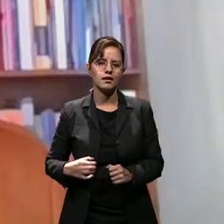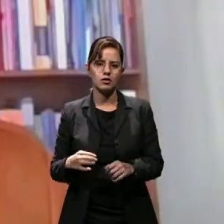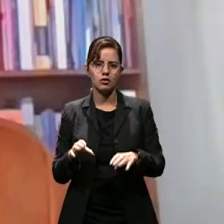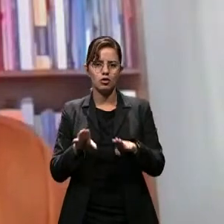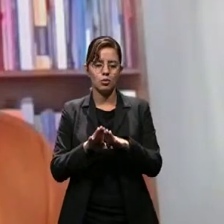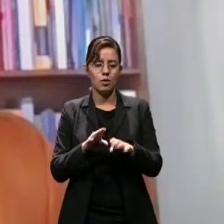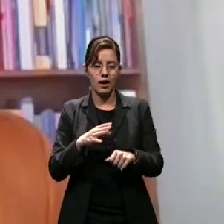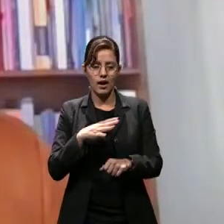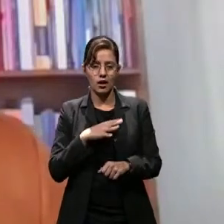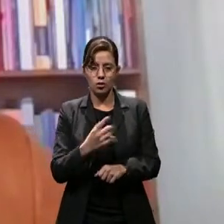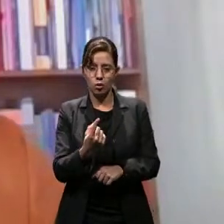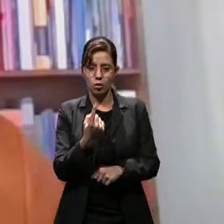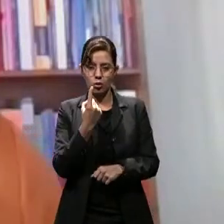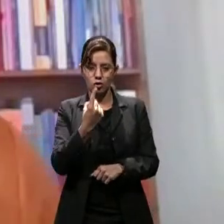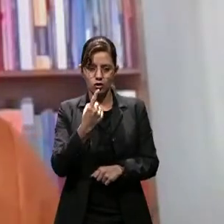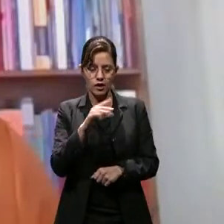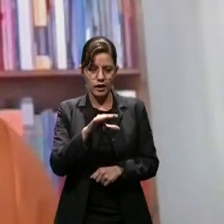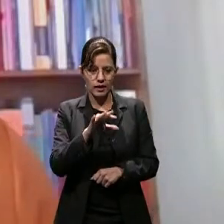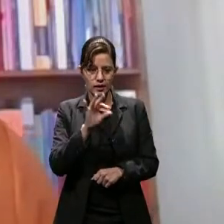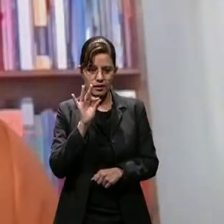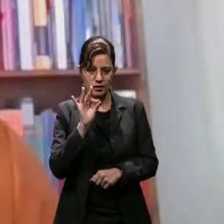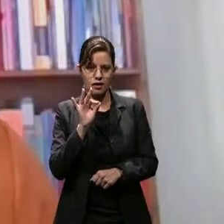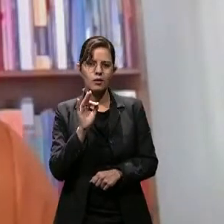of unipersonal candidacies.